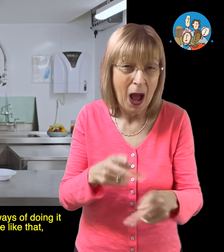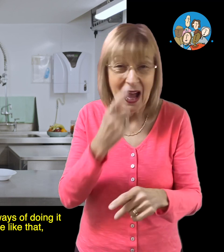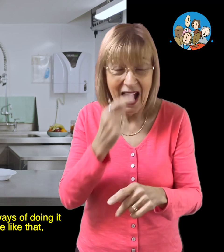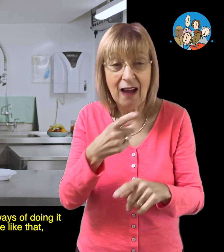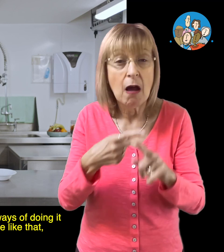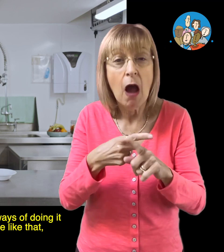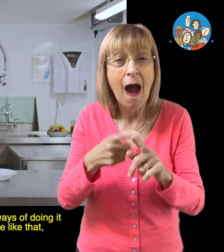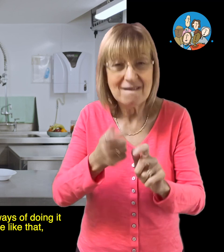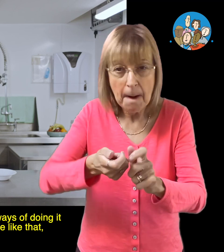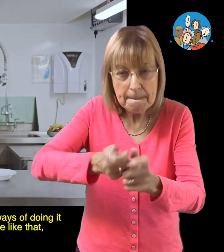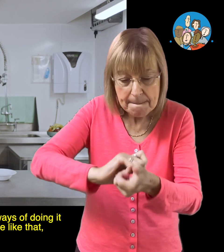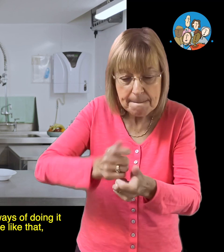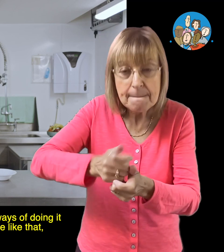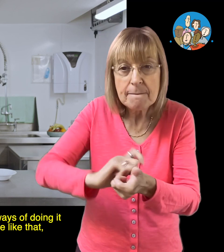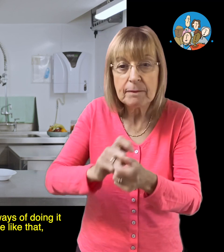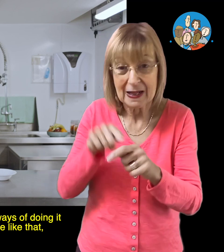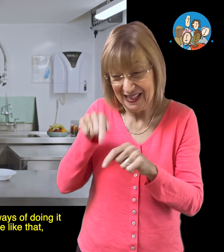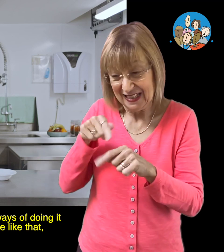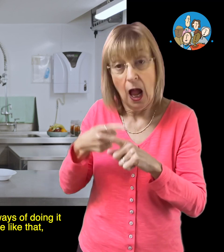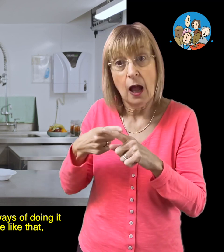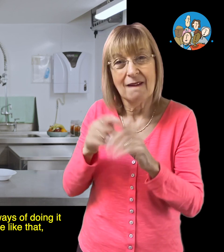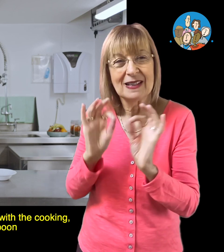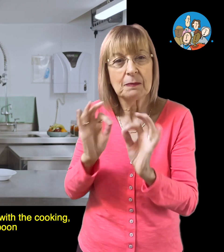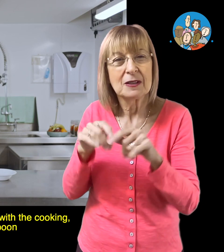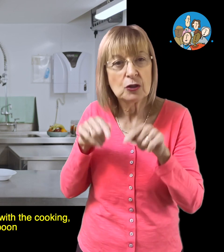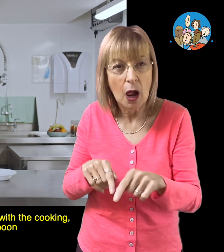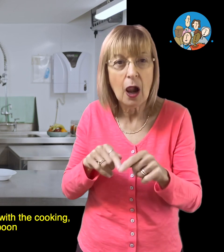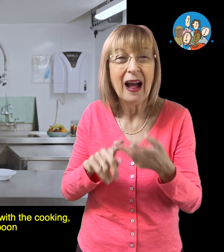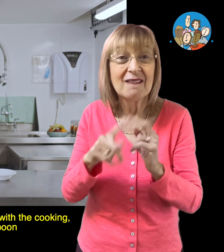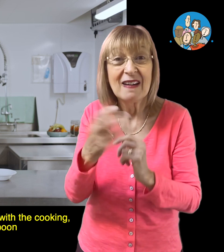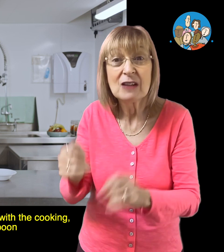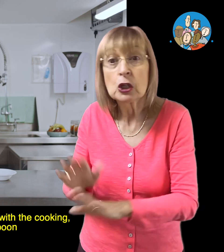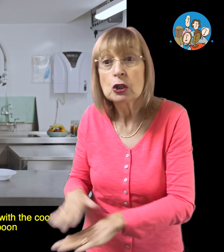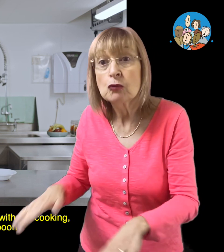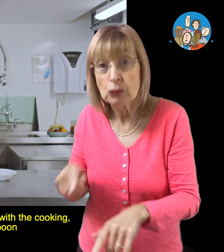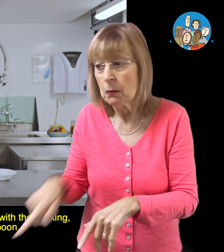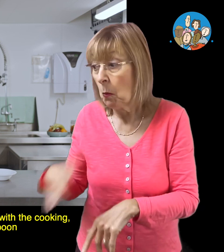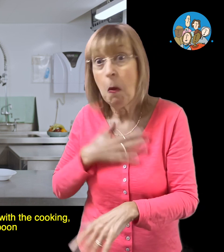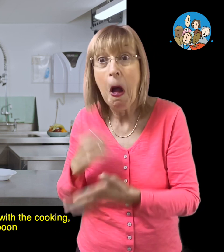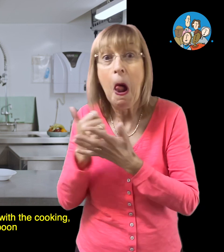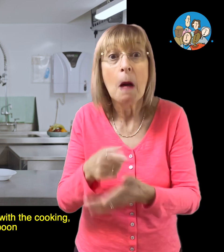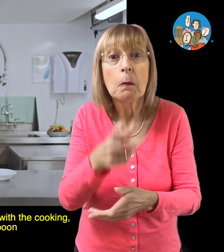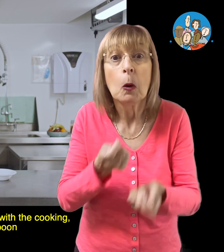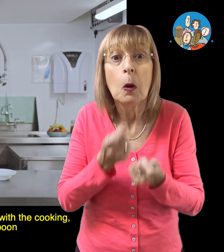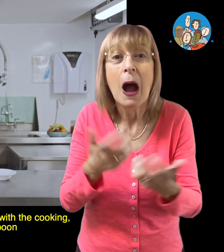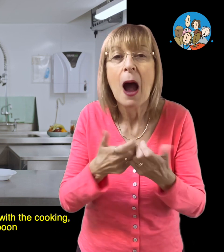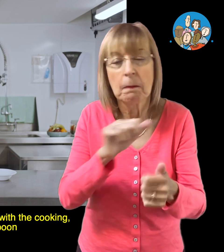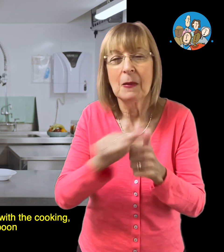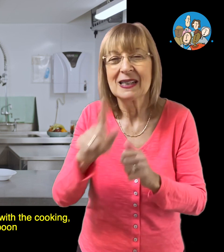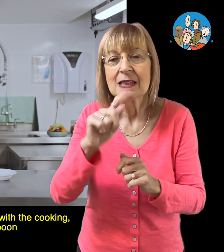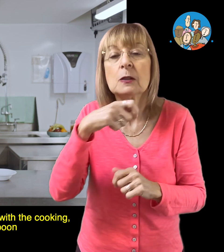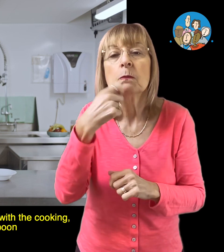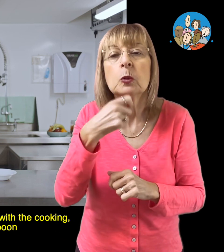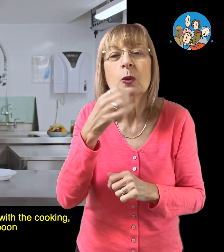two ways of doing it. You can use your knife and peel it with a knife like that, or if you've got little ones which you want to help